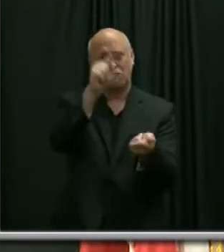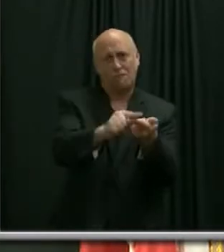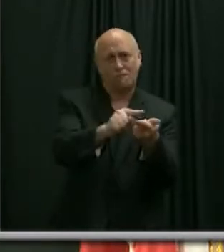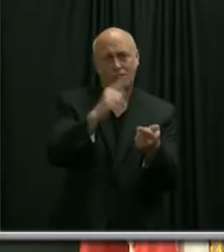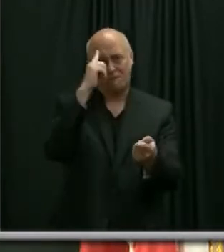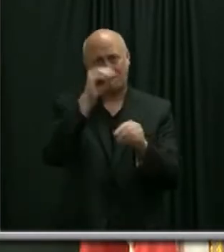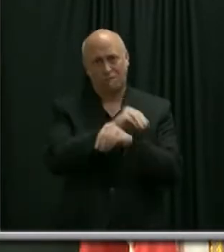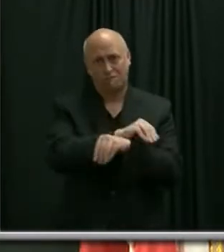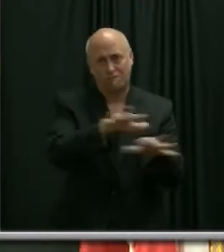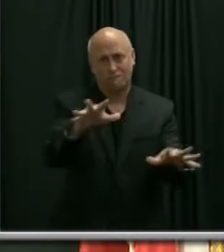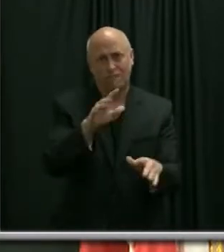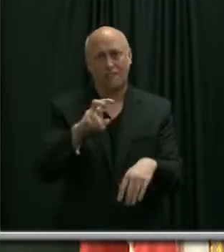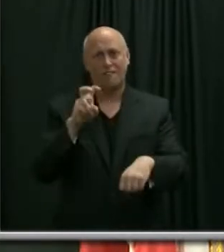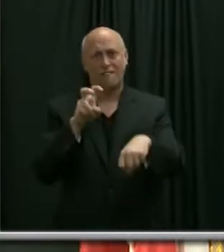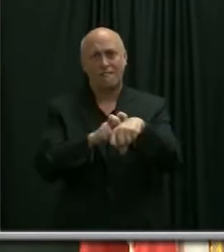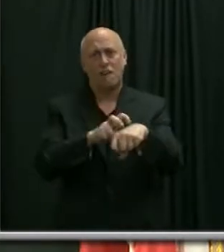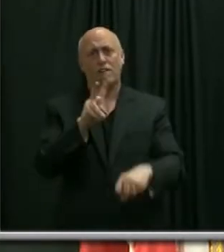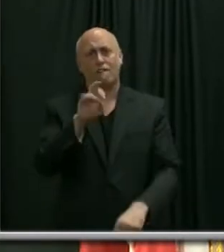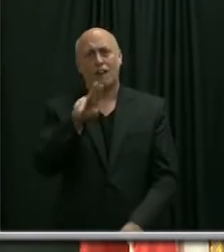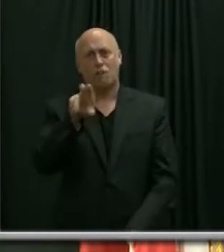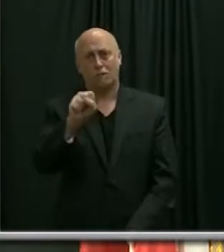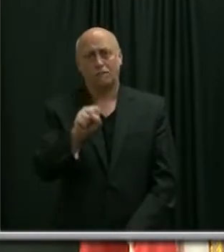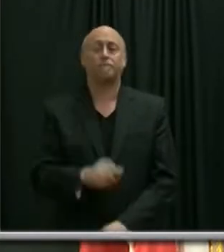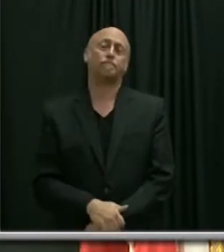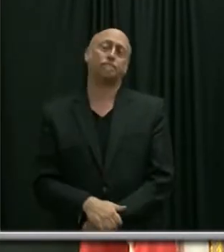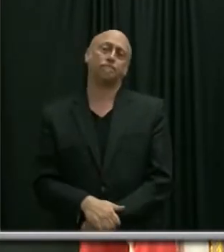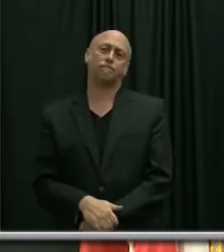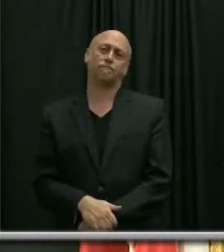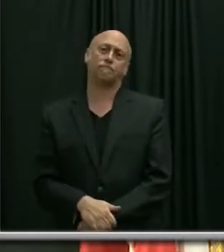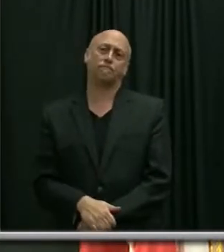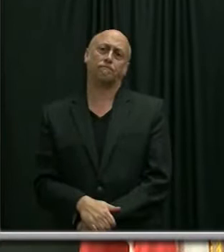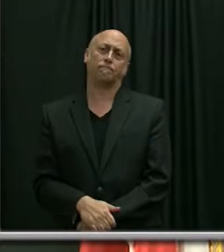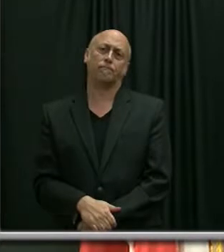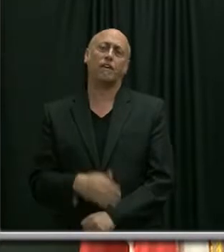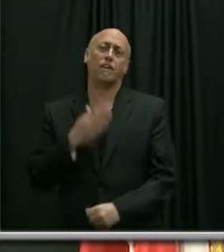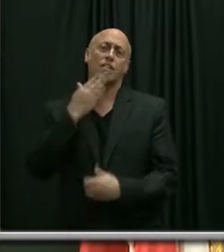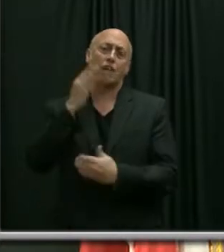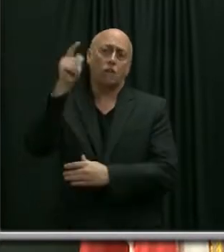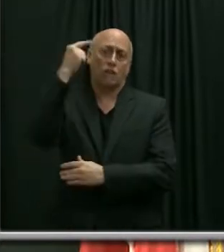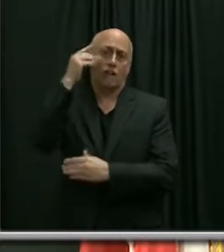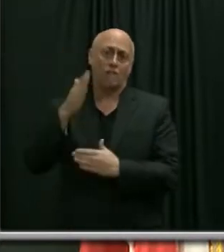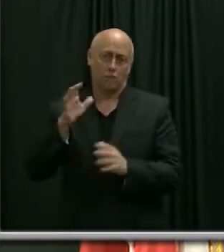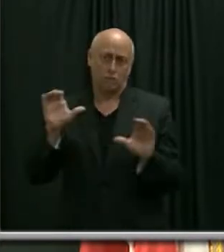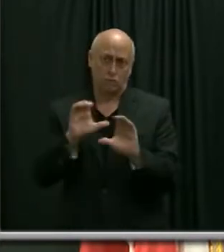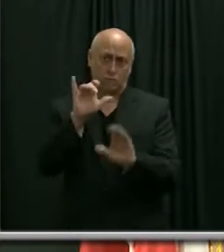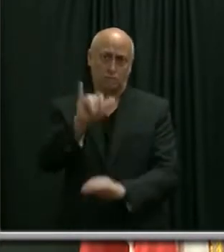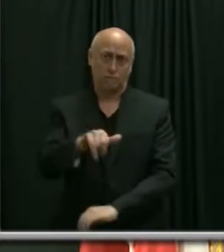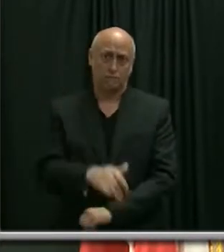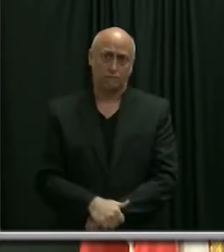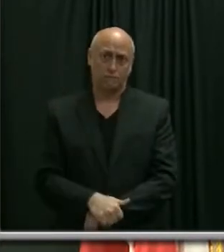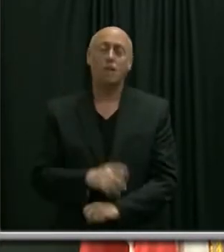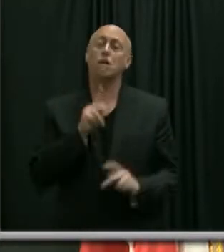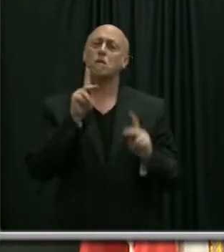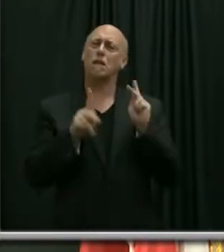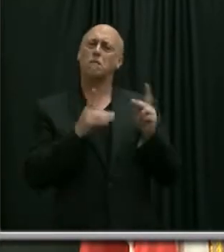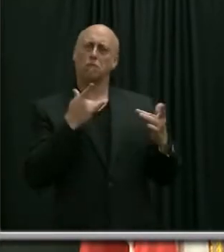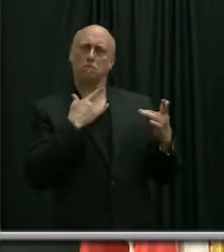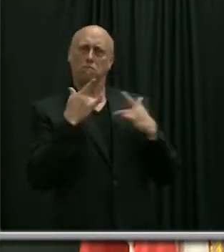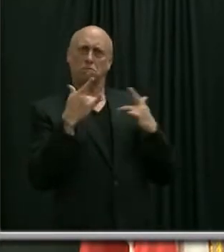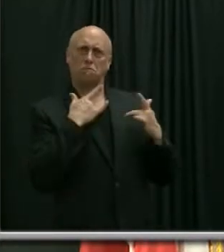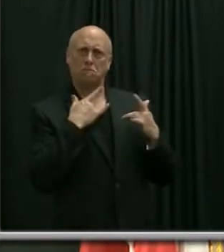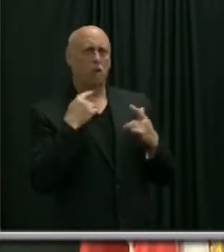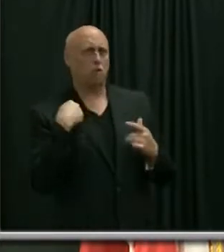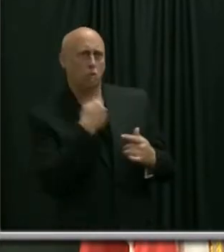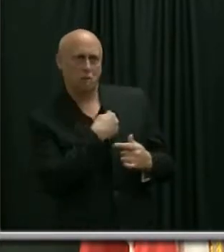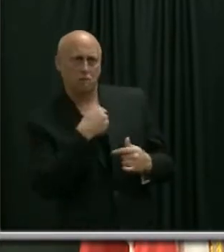the governor for taking this step. Yesterday, we launched our community assessment system for Nashvillians who are concerned that they may have